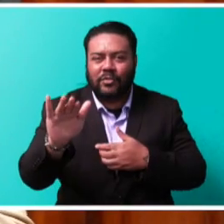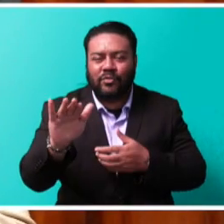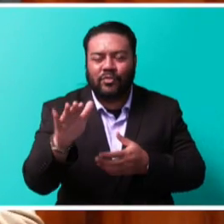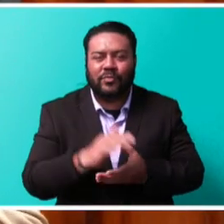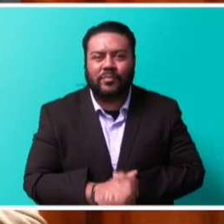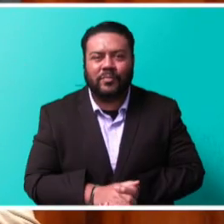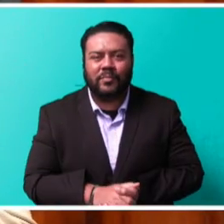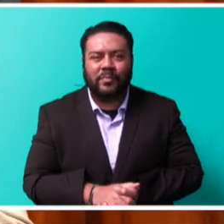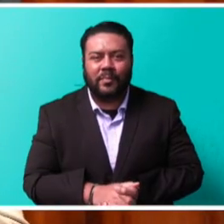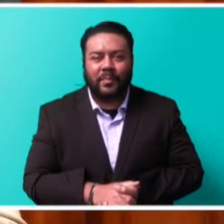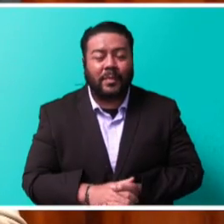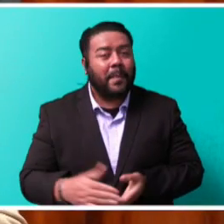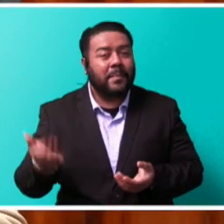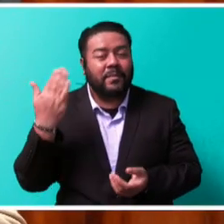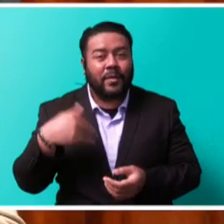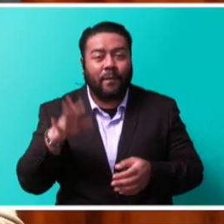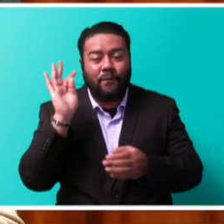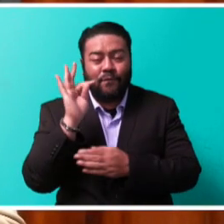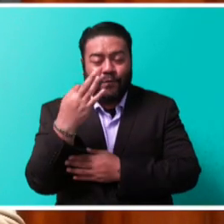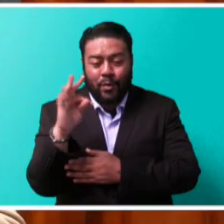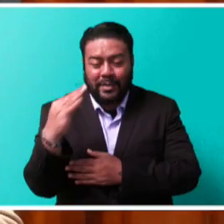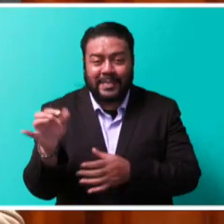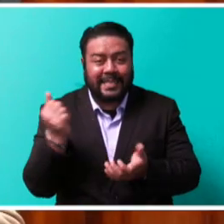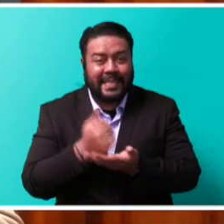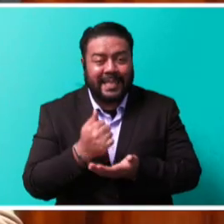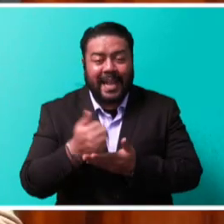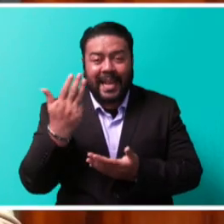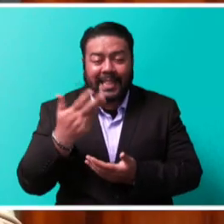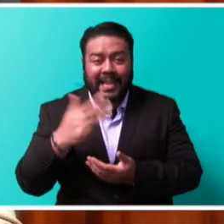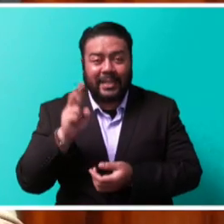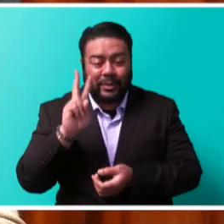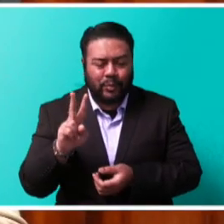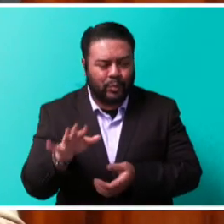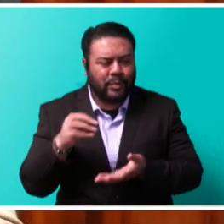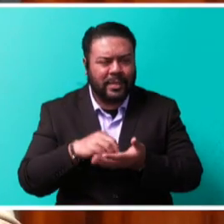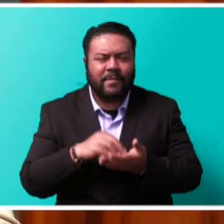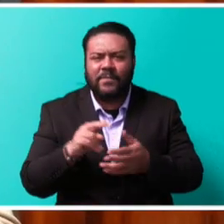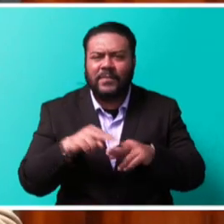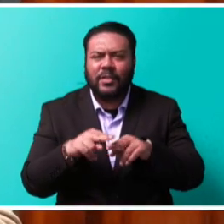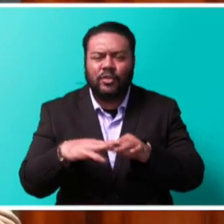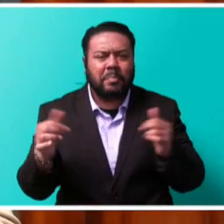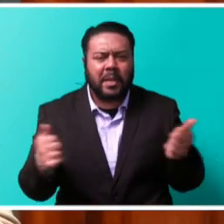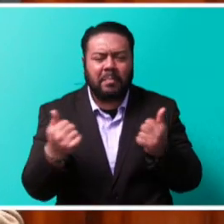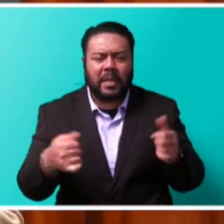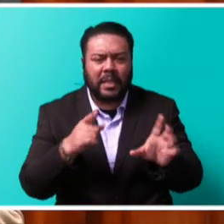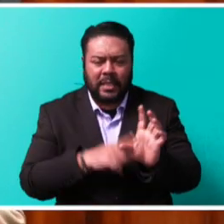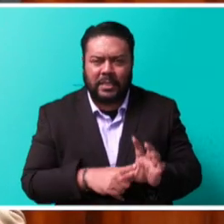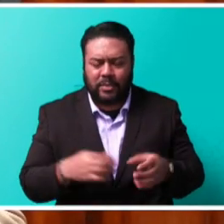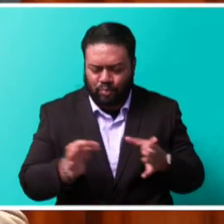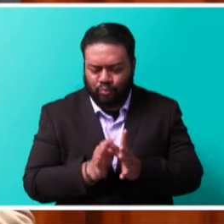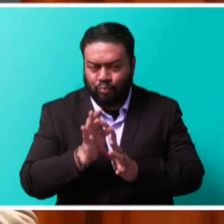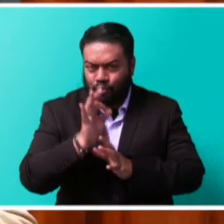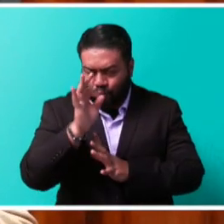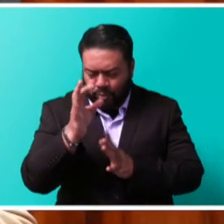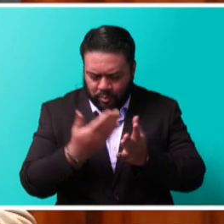sector. The previous Forest Act of 1992 served Fiji for many years. However, over time it became increasingly